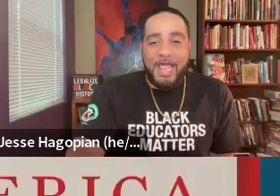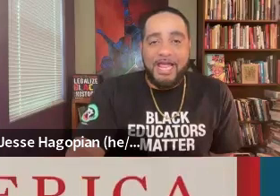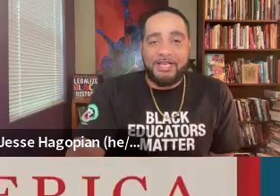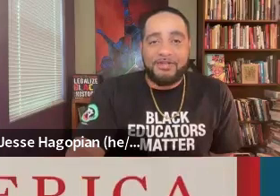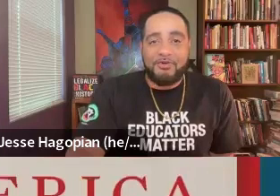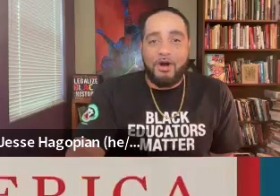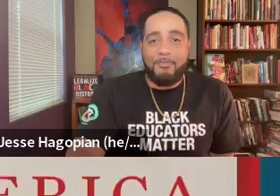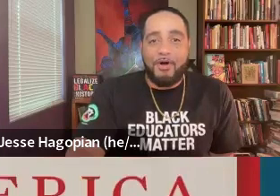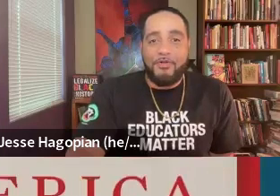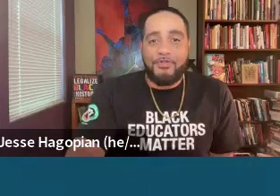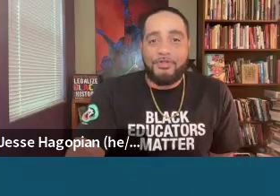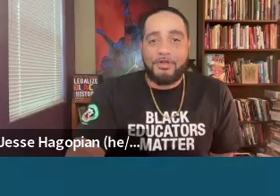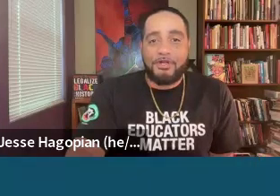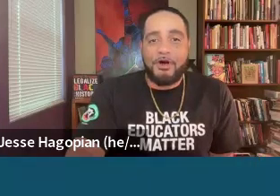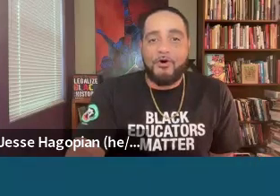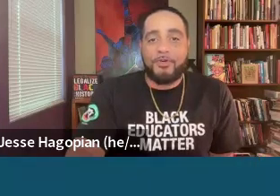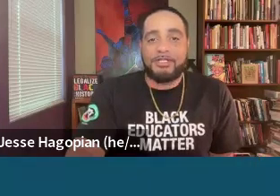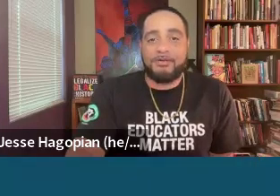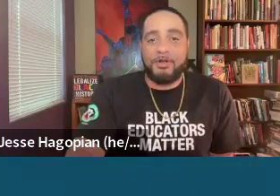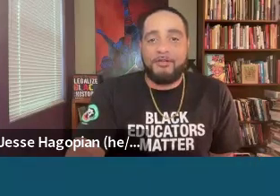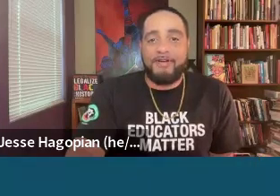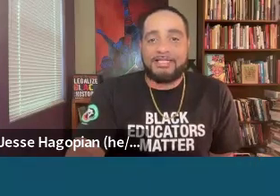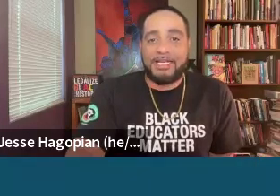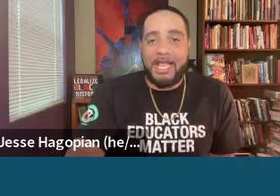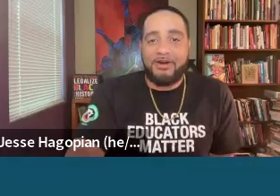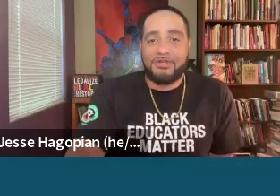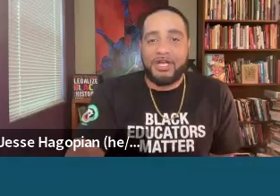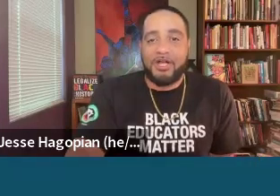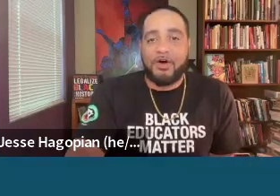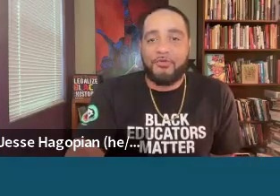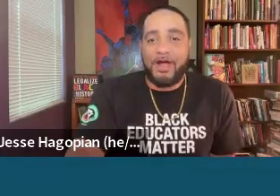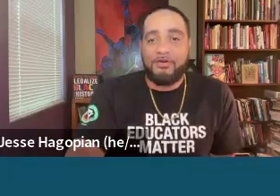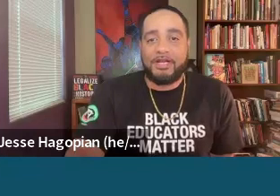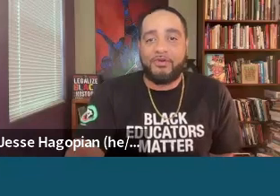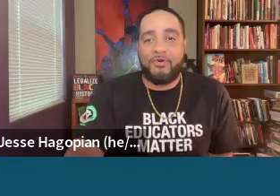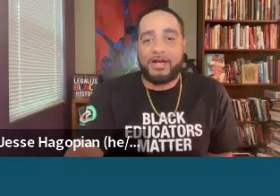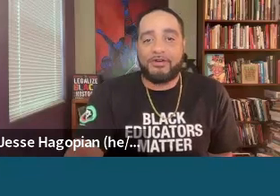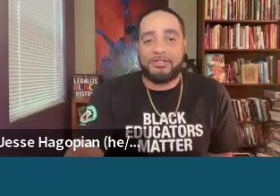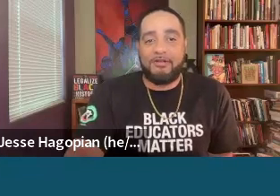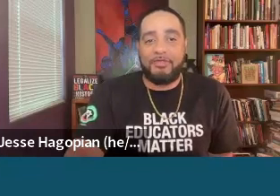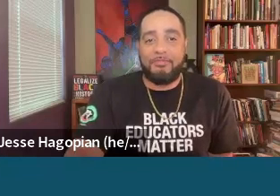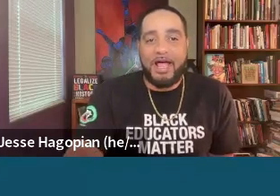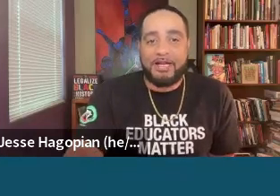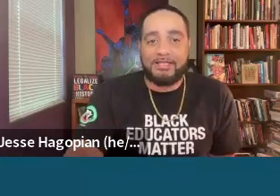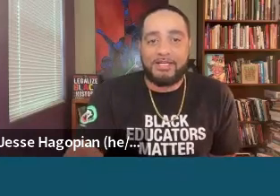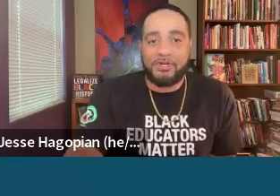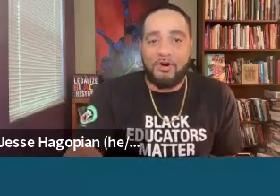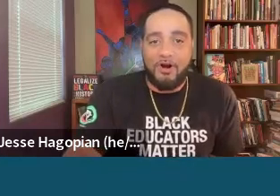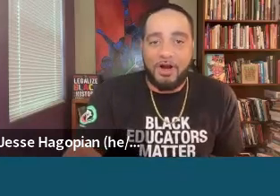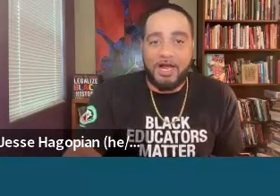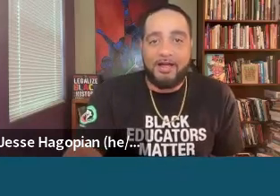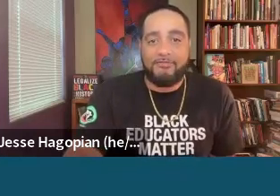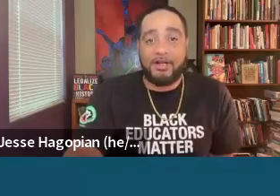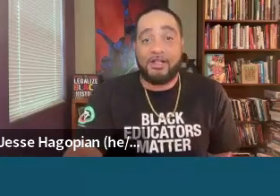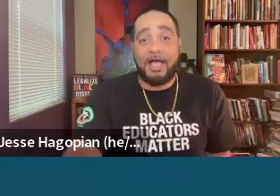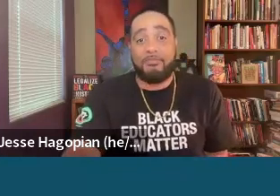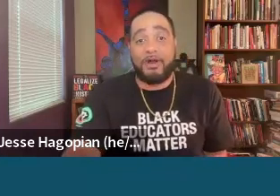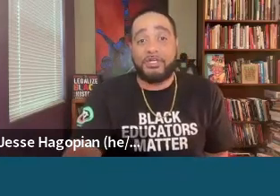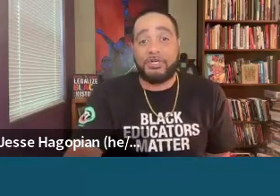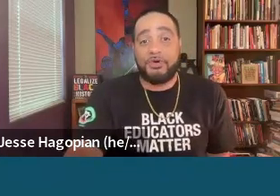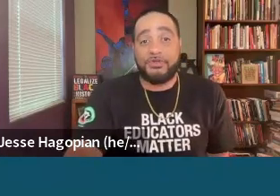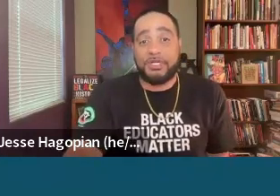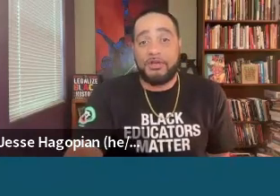Um, and you are both co-principal investigators and co-founding directors of the Black Teacher Archive